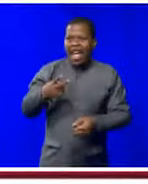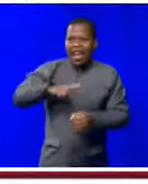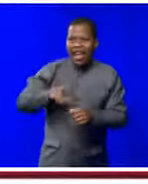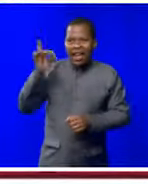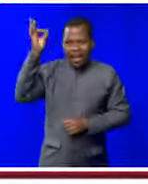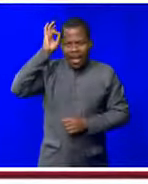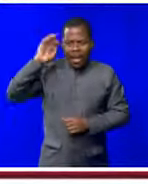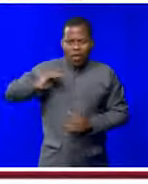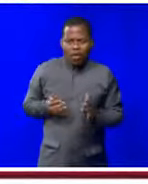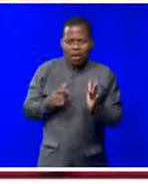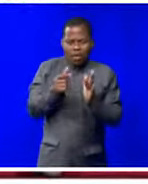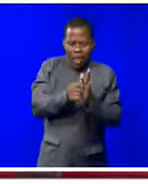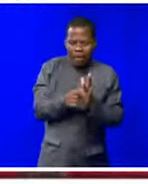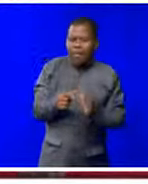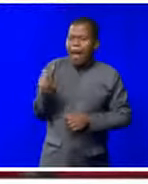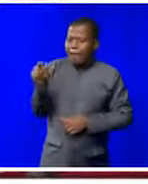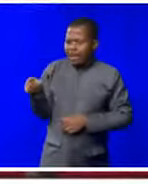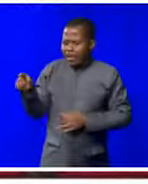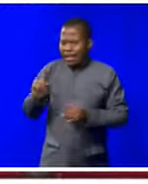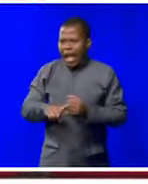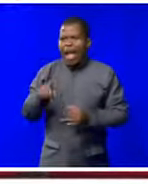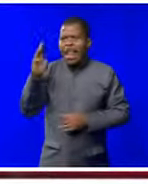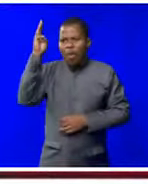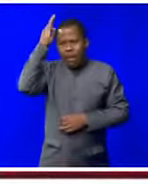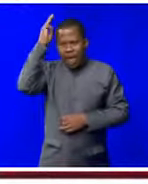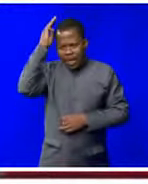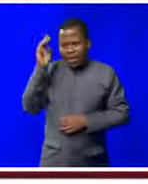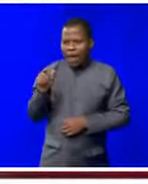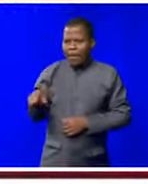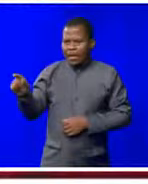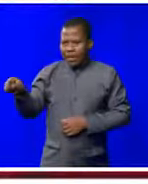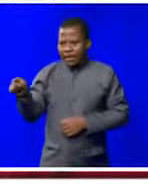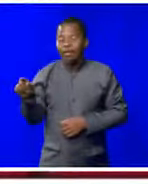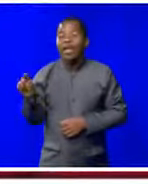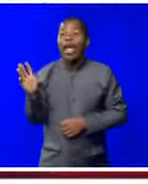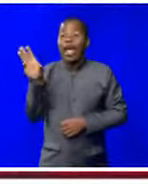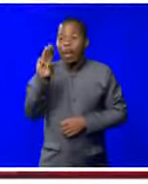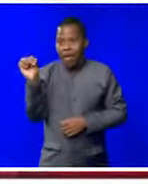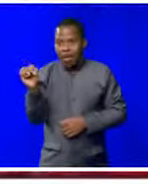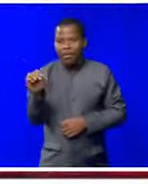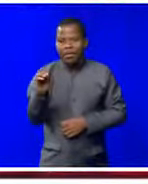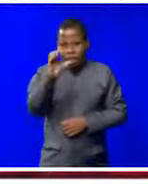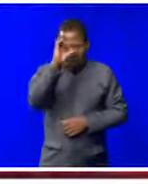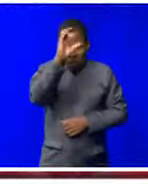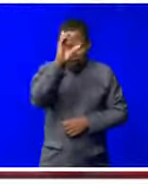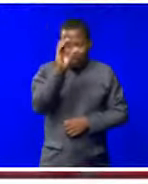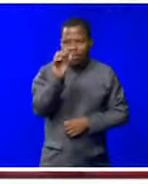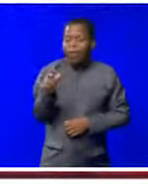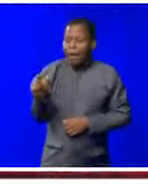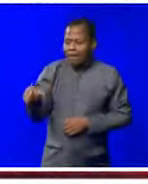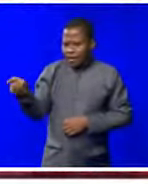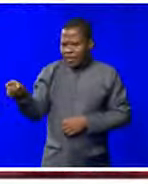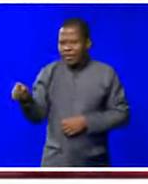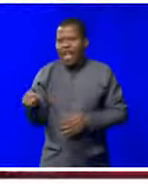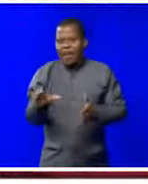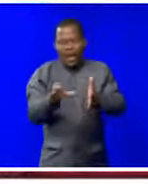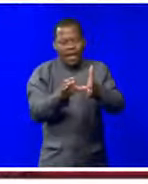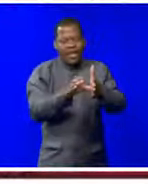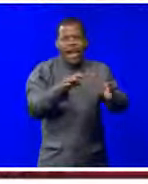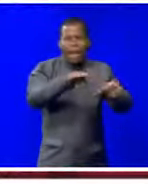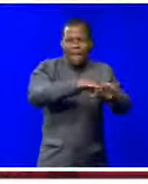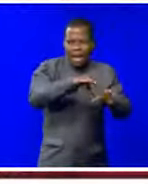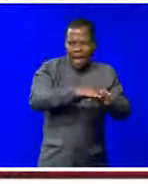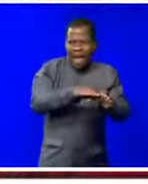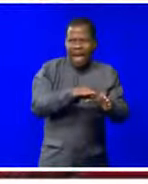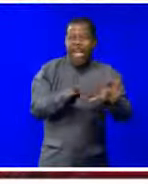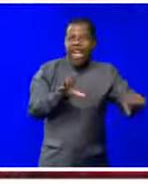Emakhosikati, their Royal Highnesses, Bantu Benkosi, the Prime Minister, chiefs, various councils, delighted members of the